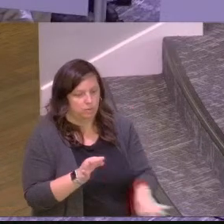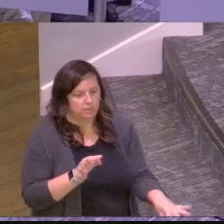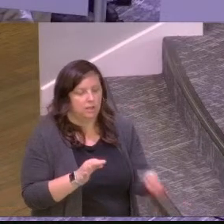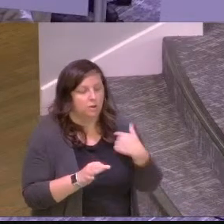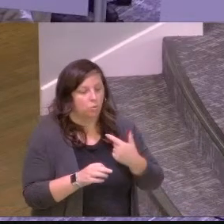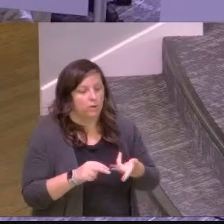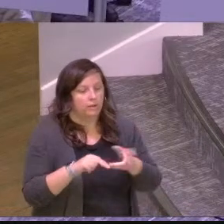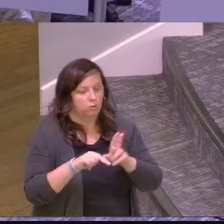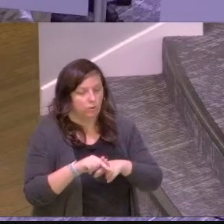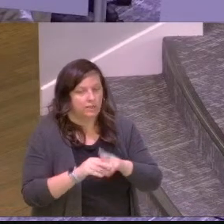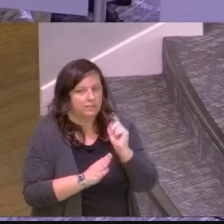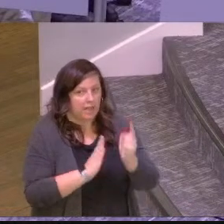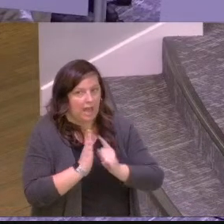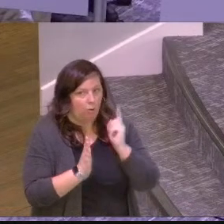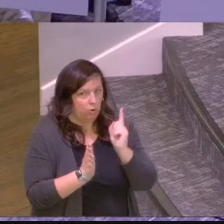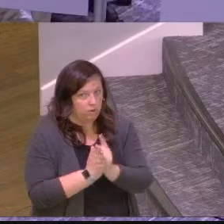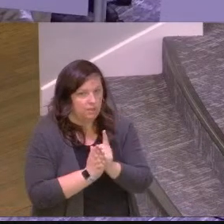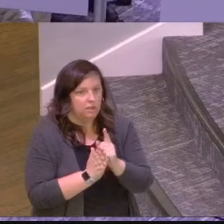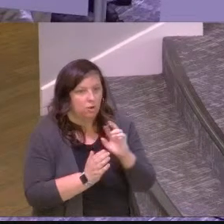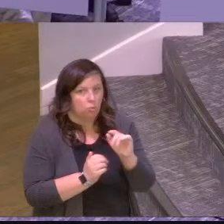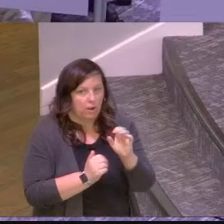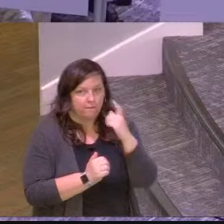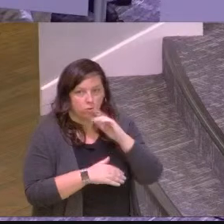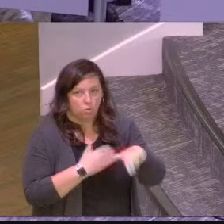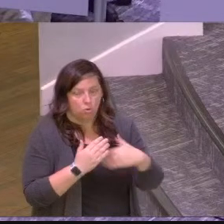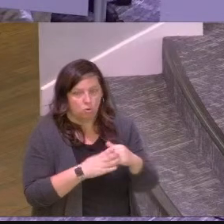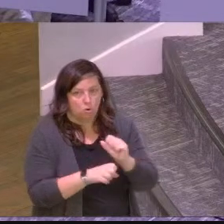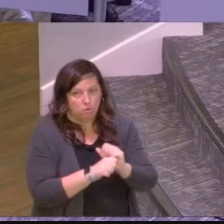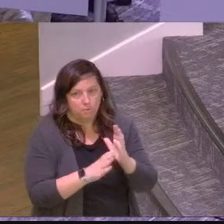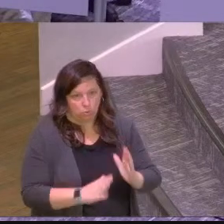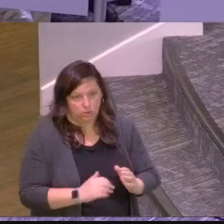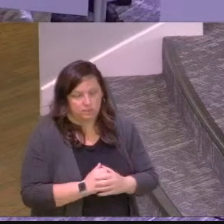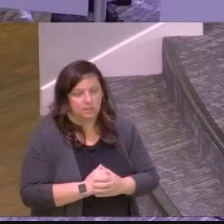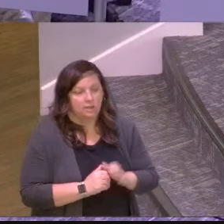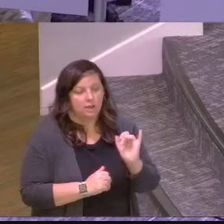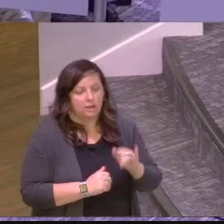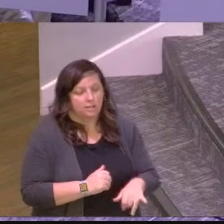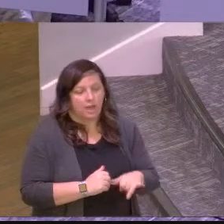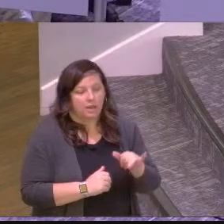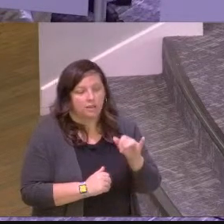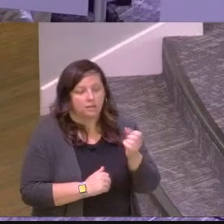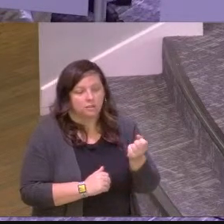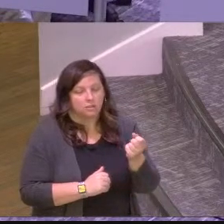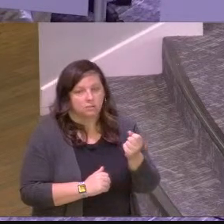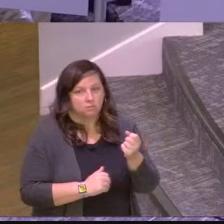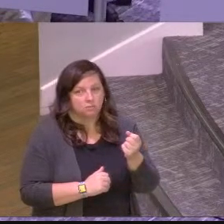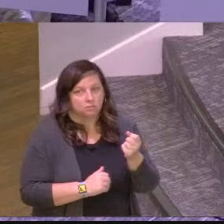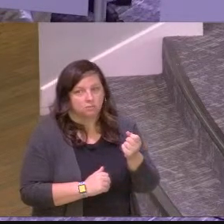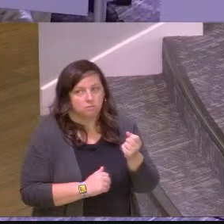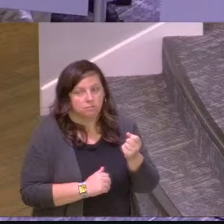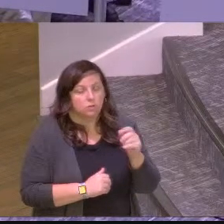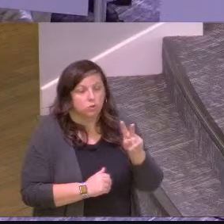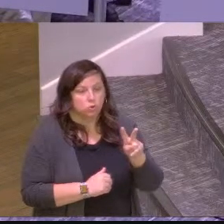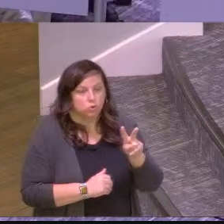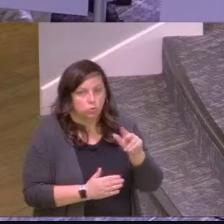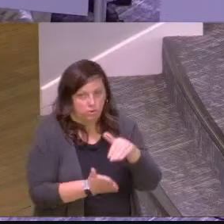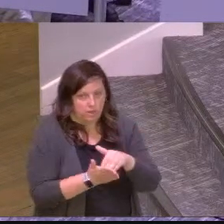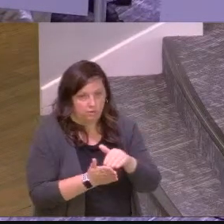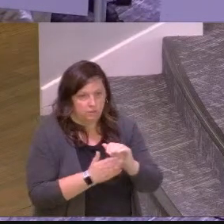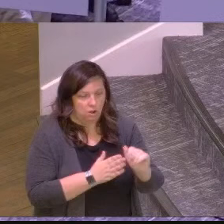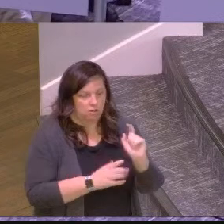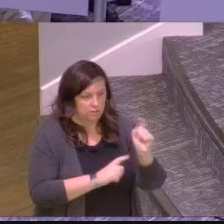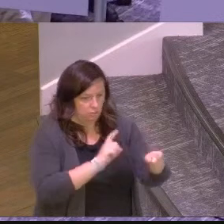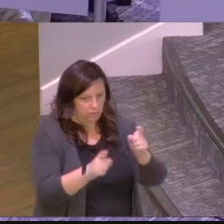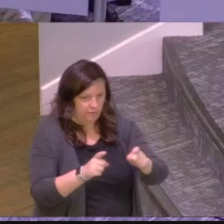beyond $12.50. We took those $2,000 that was awarded to all employees this fiscal year.